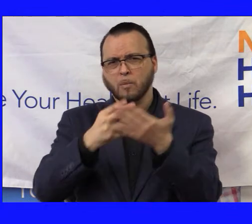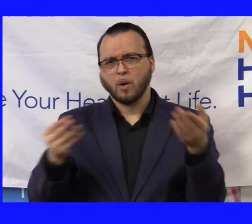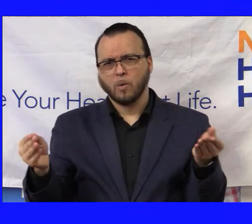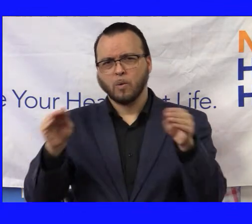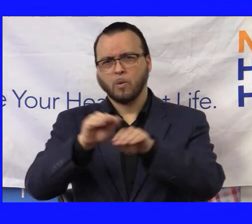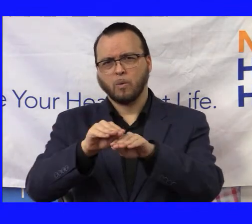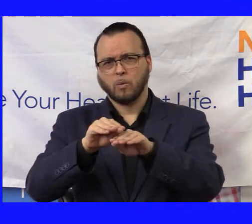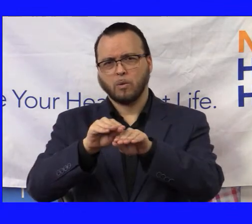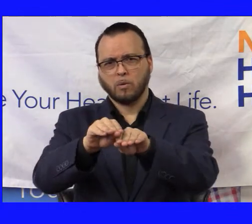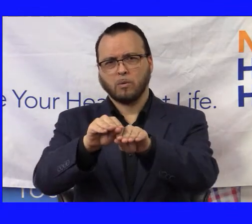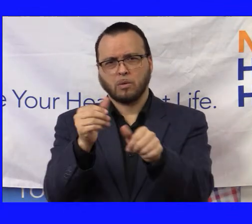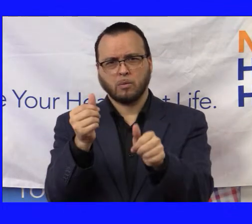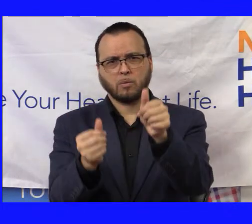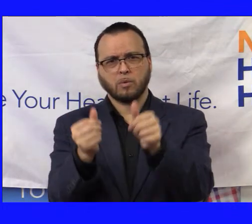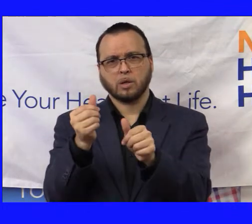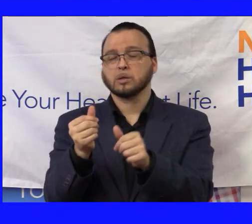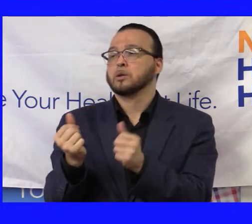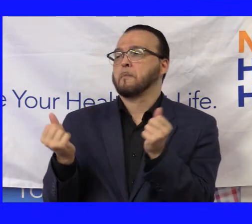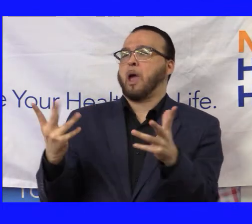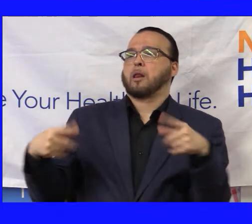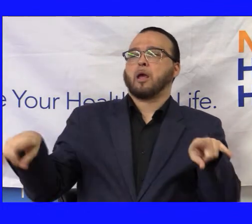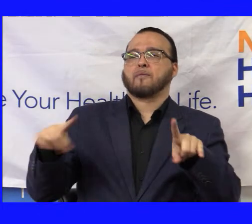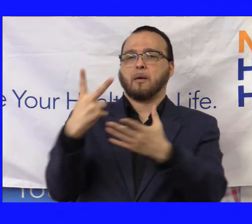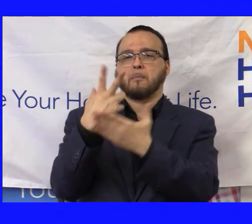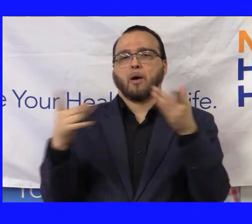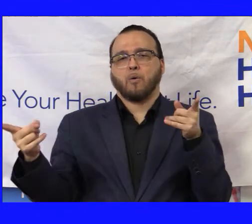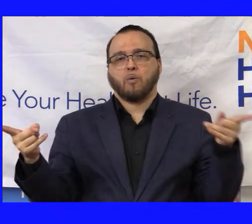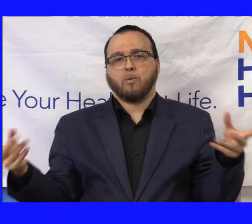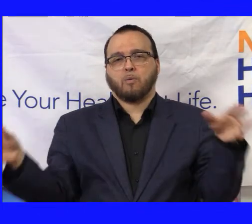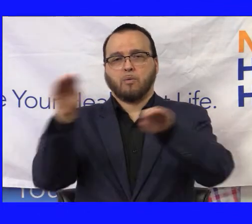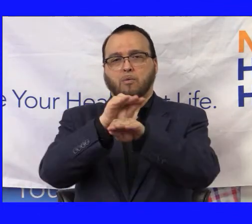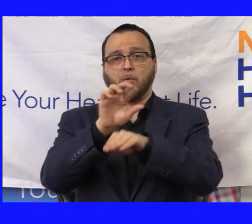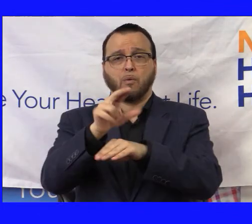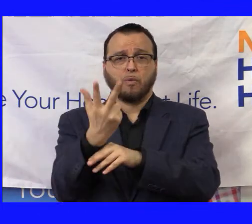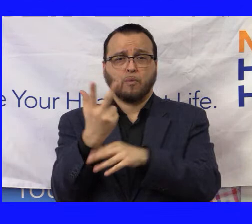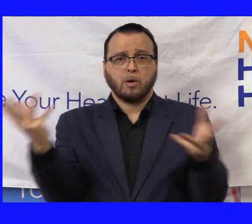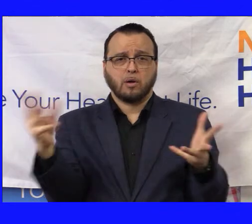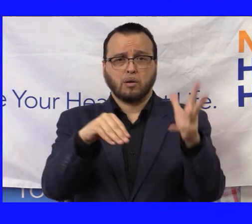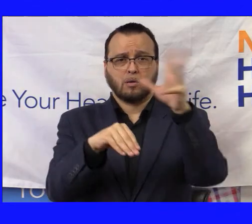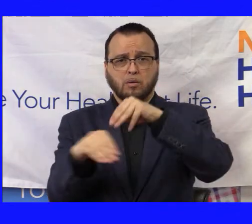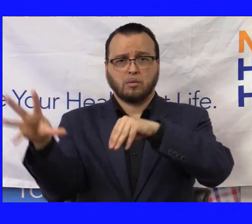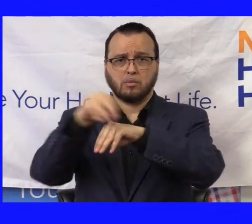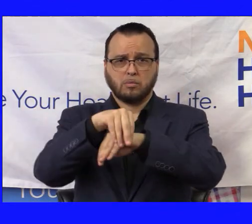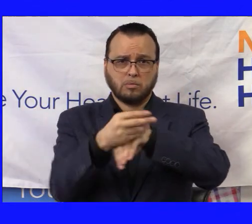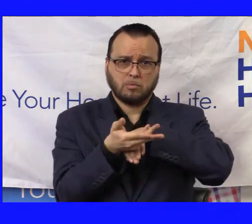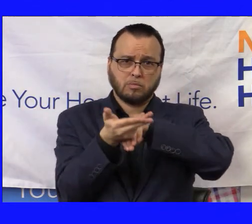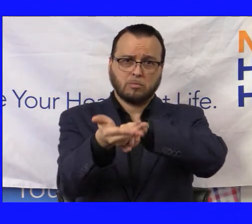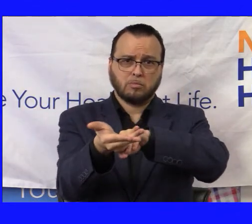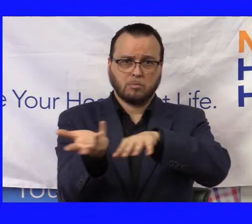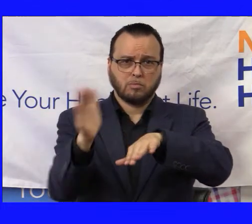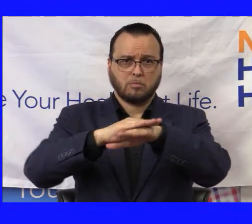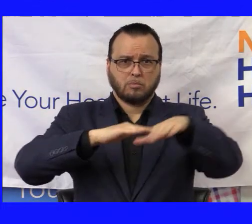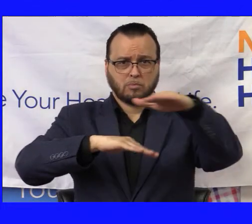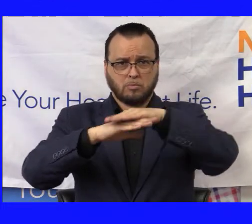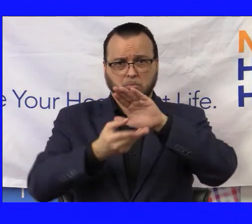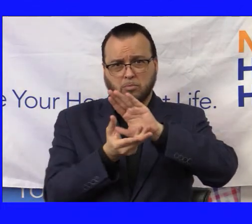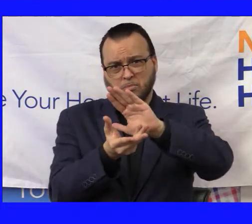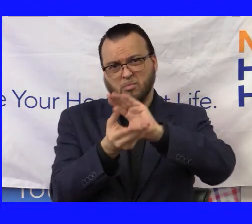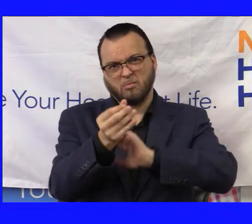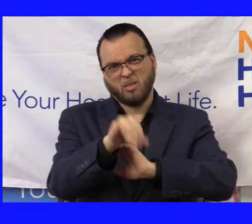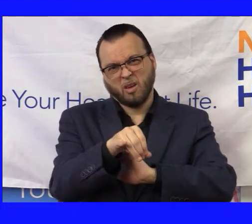A lot of them have a combination of all three. It could be either or.